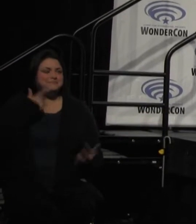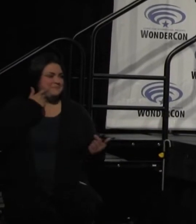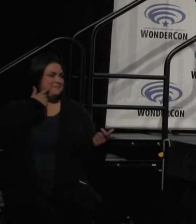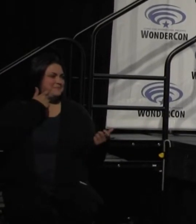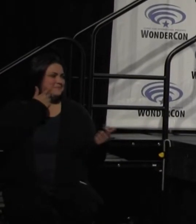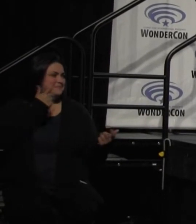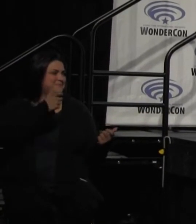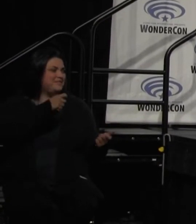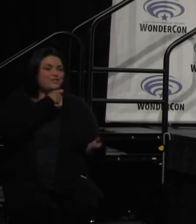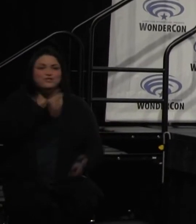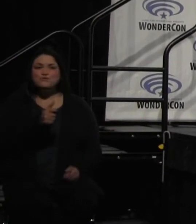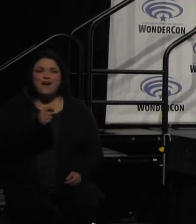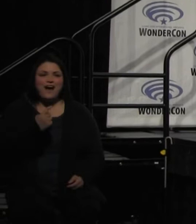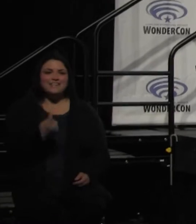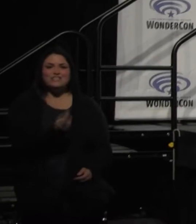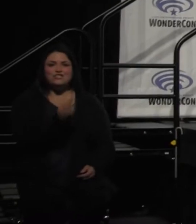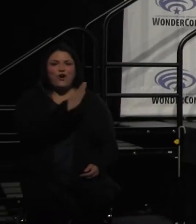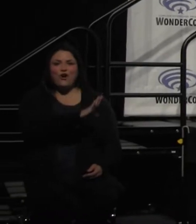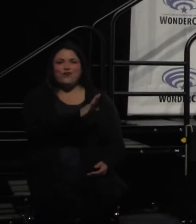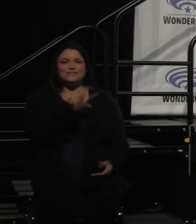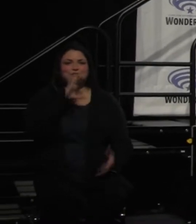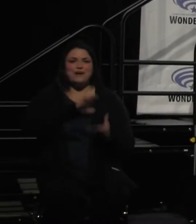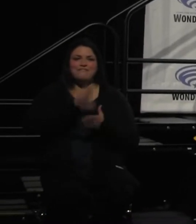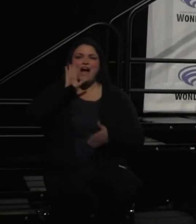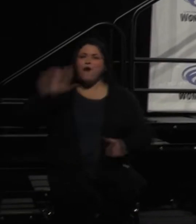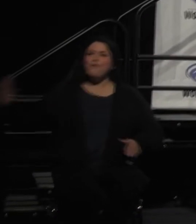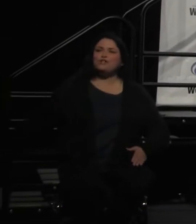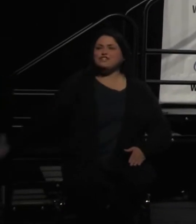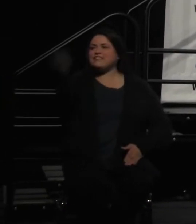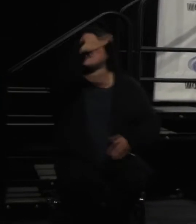Do not insult Tommy's I'll wife. slap this shit out of you.